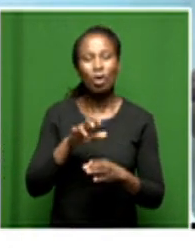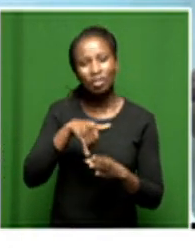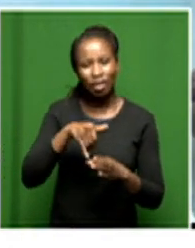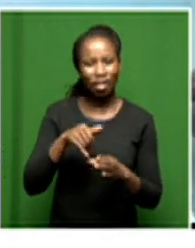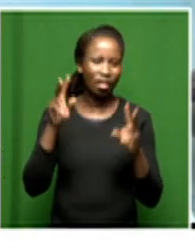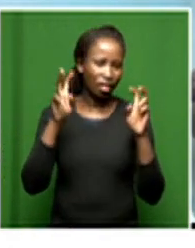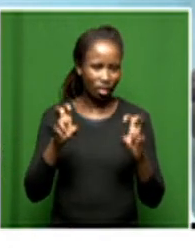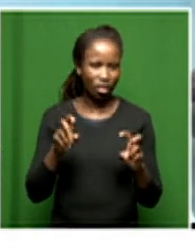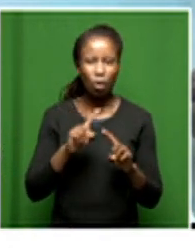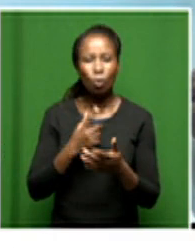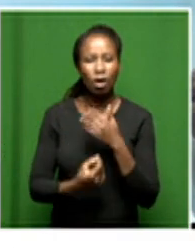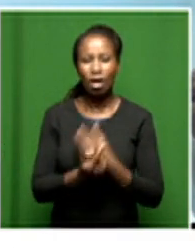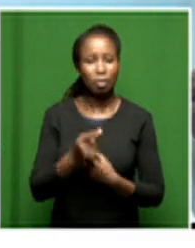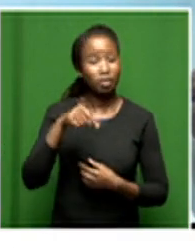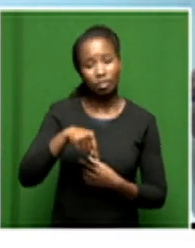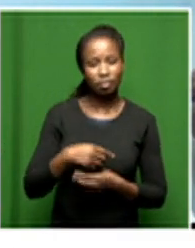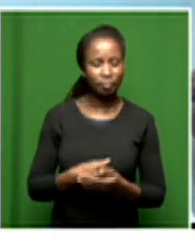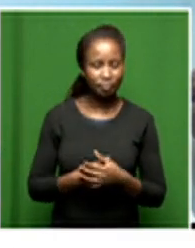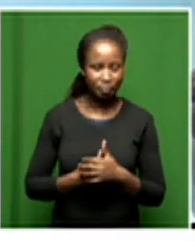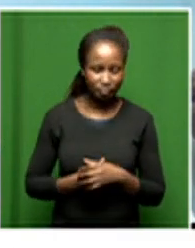about them and how they have fared.